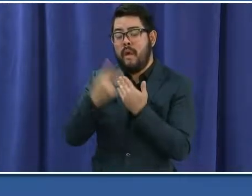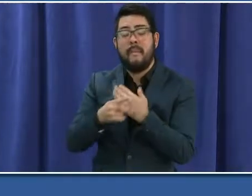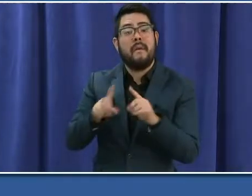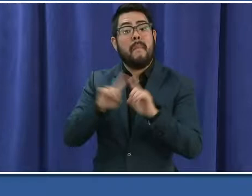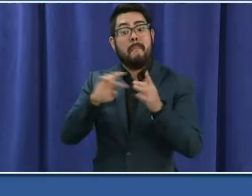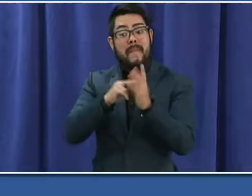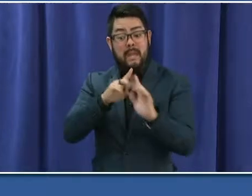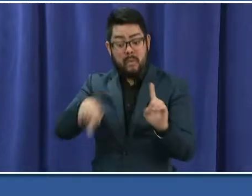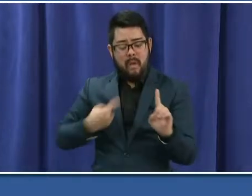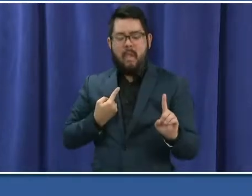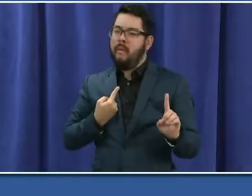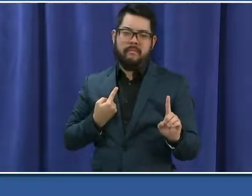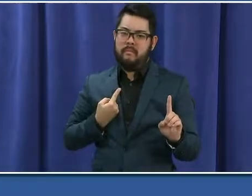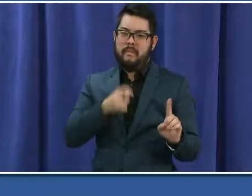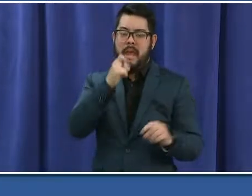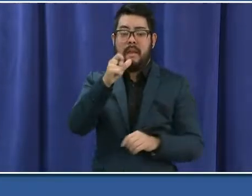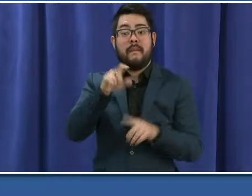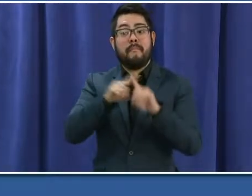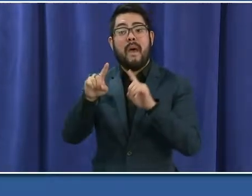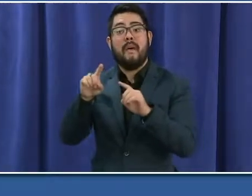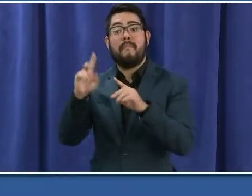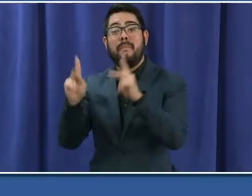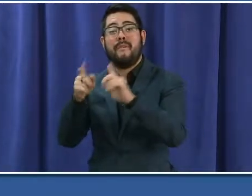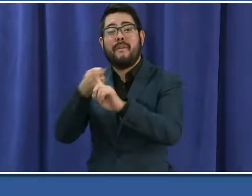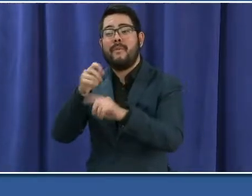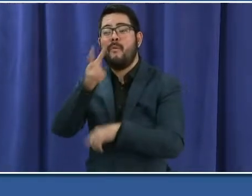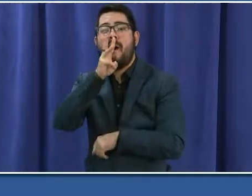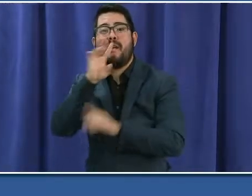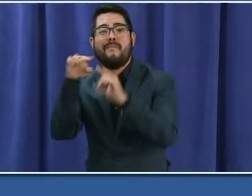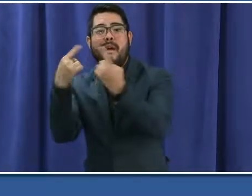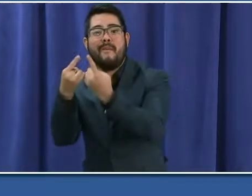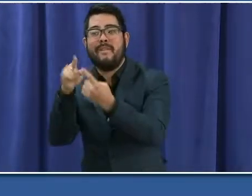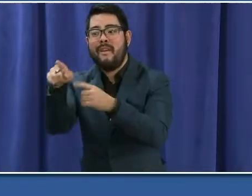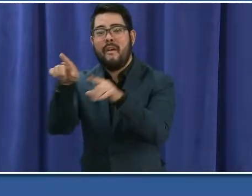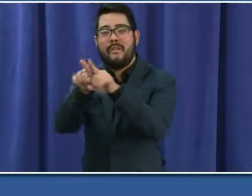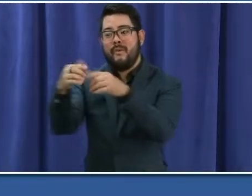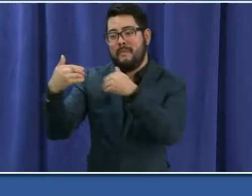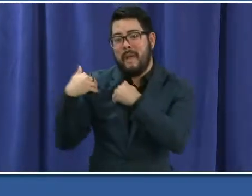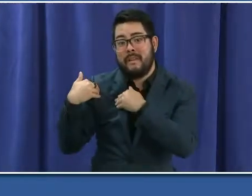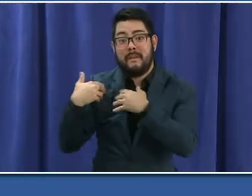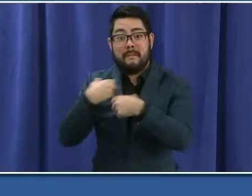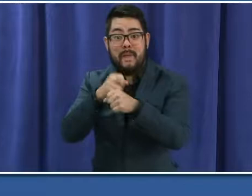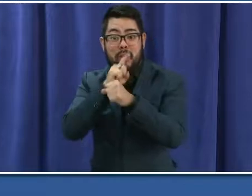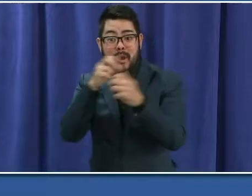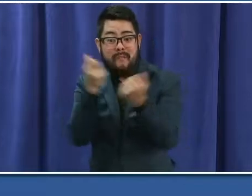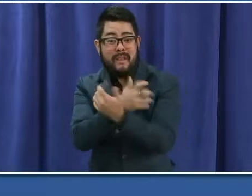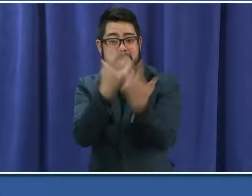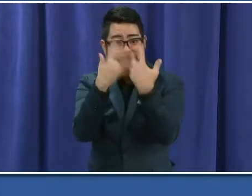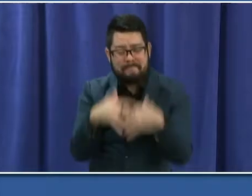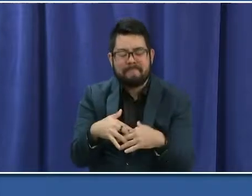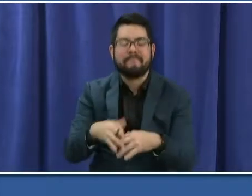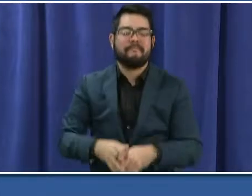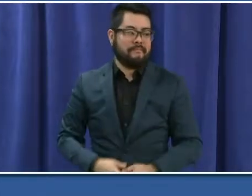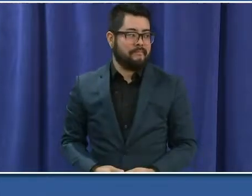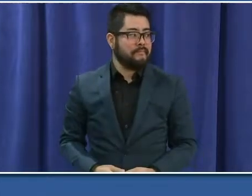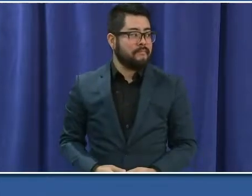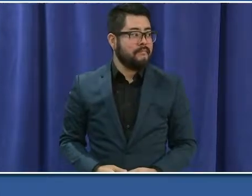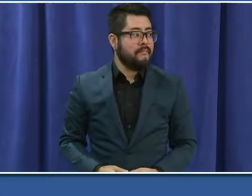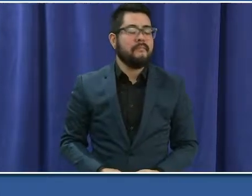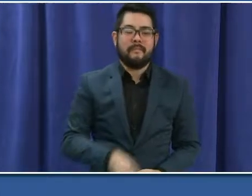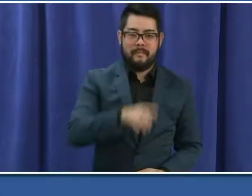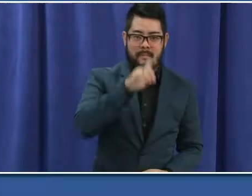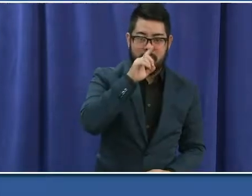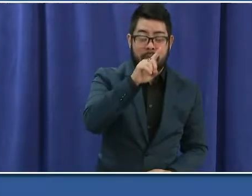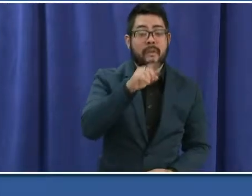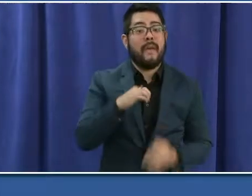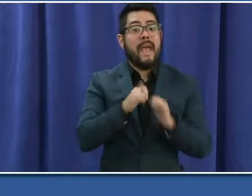who are taking care of them, but our friends at the Water Department are doing their fair share of making sure that your streets are in good condition. Absolutely. So the way we collaborate with